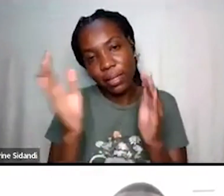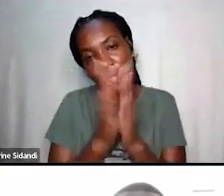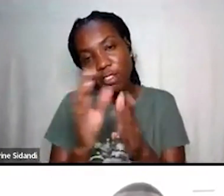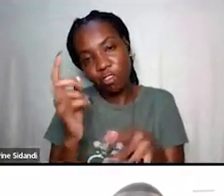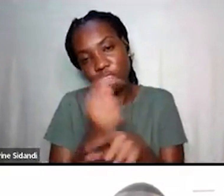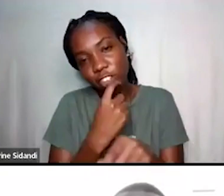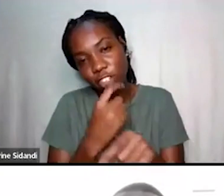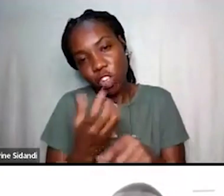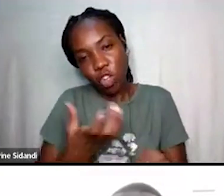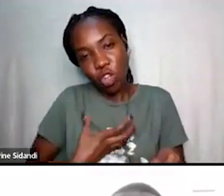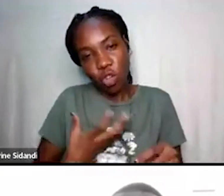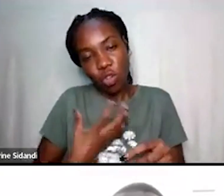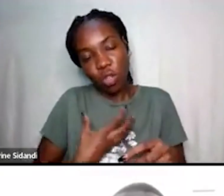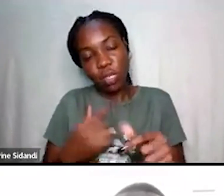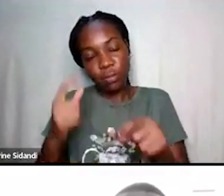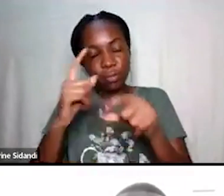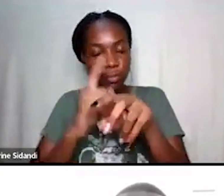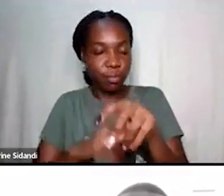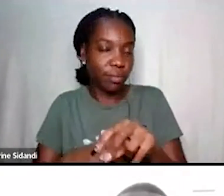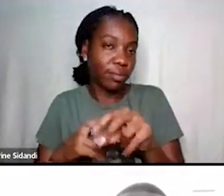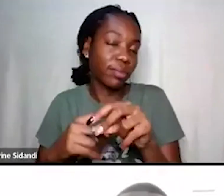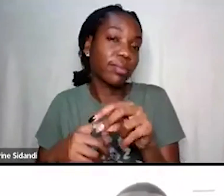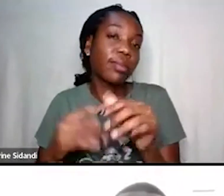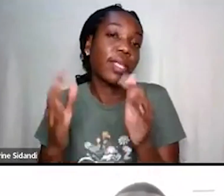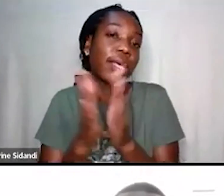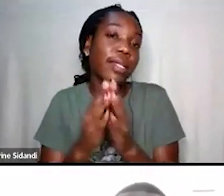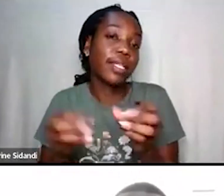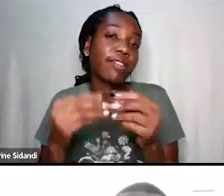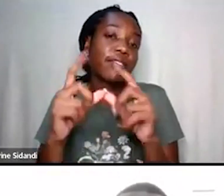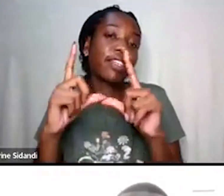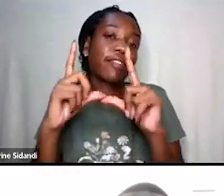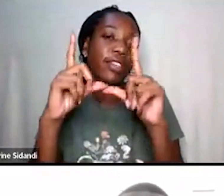you enough time for you to get that, and they also give you a certificate.